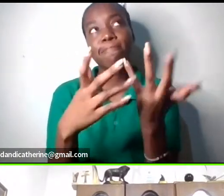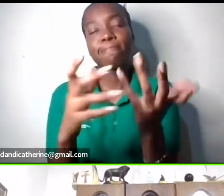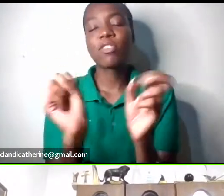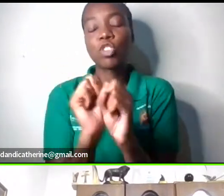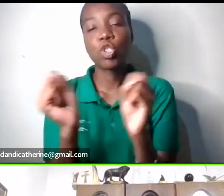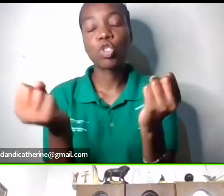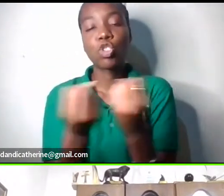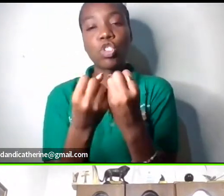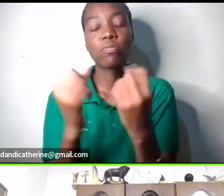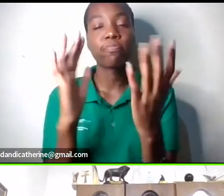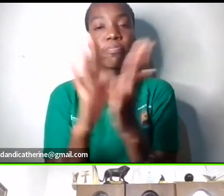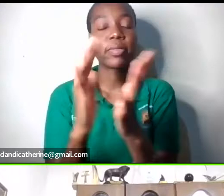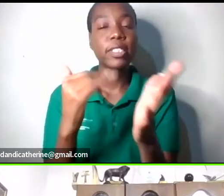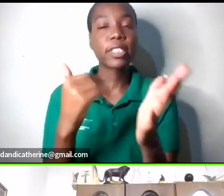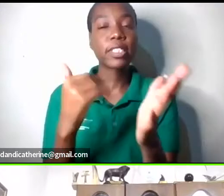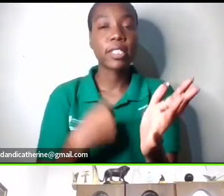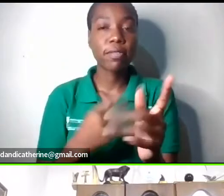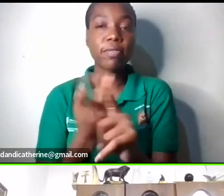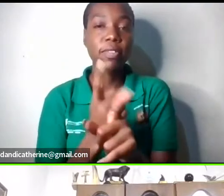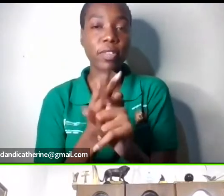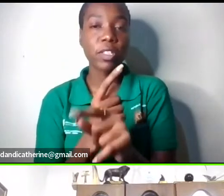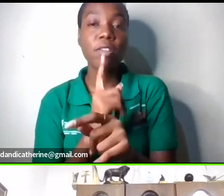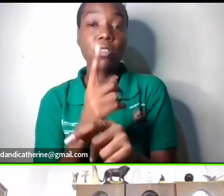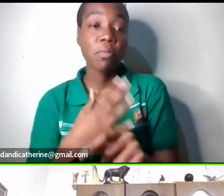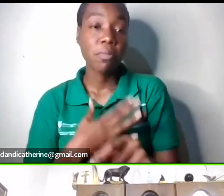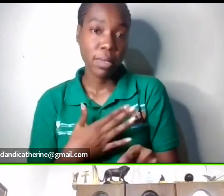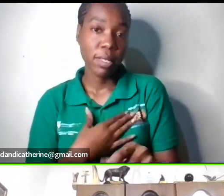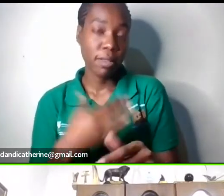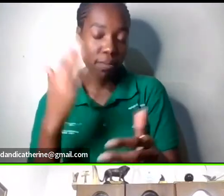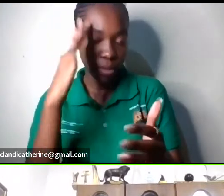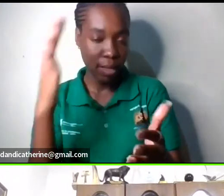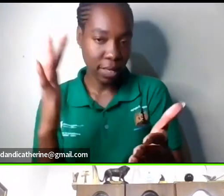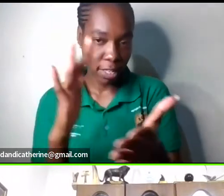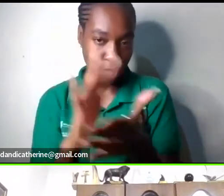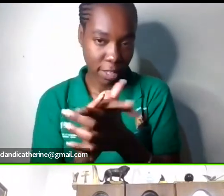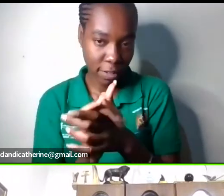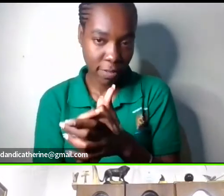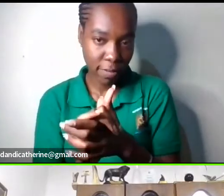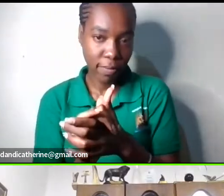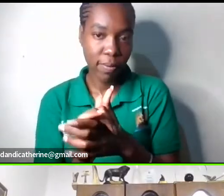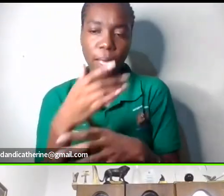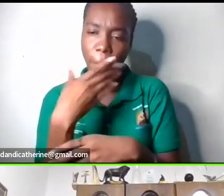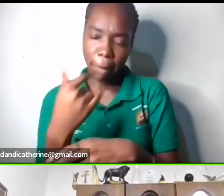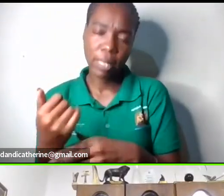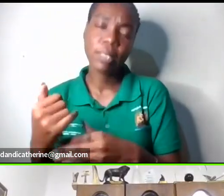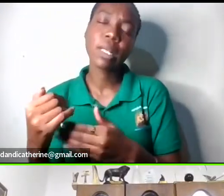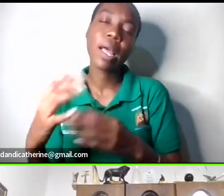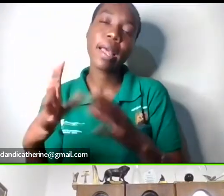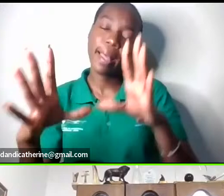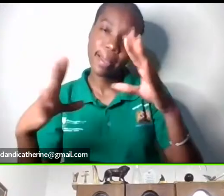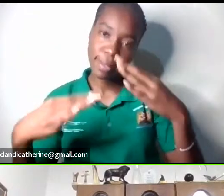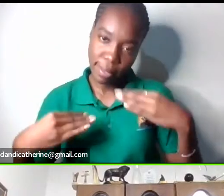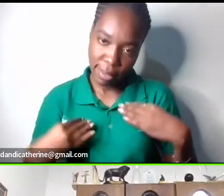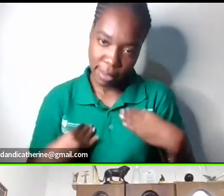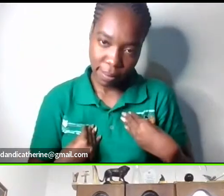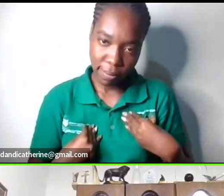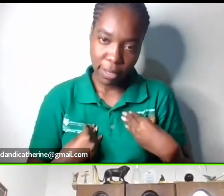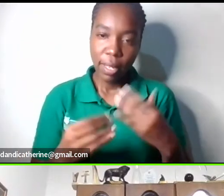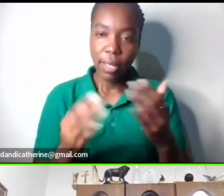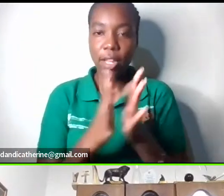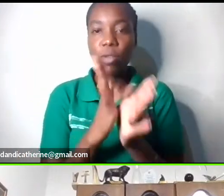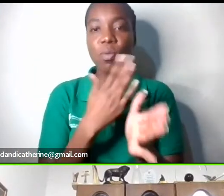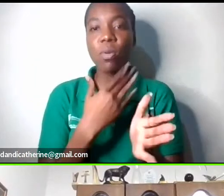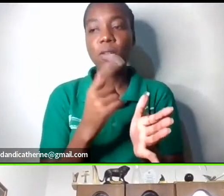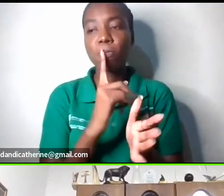etc. So to me, it is something that I believe should be embraced. And let me say this,